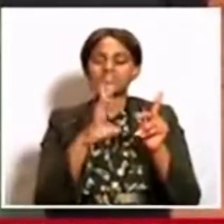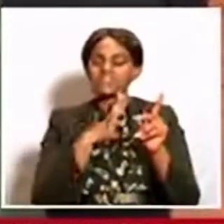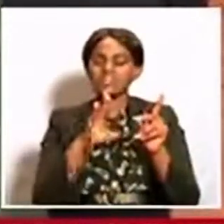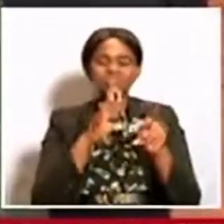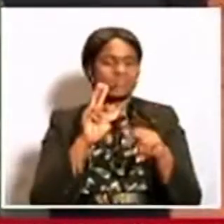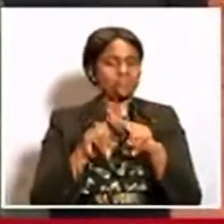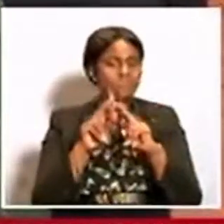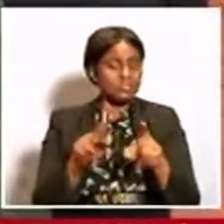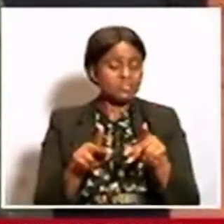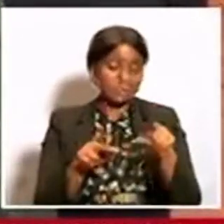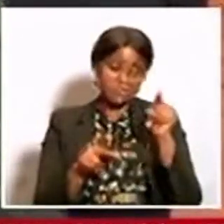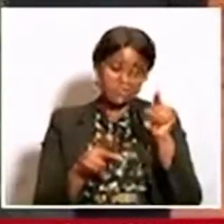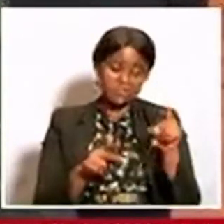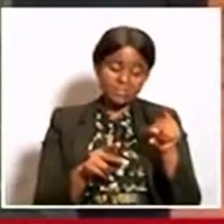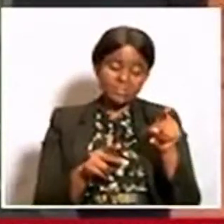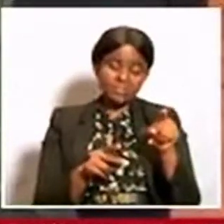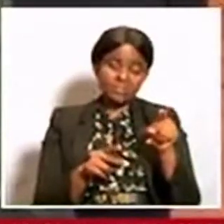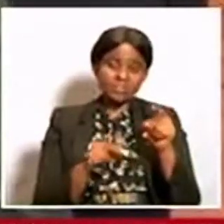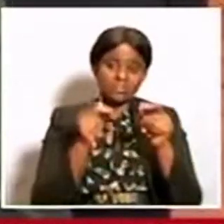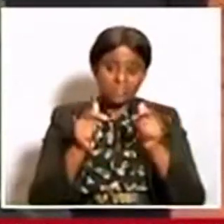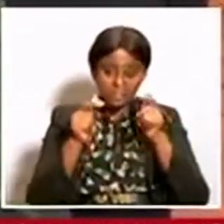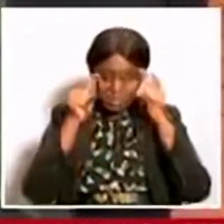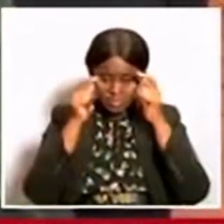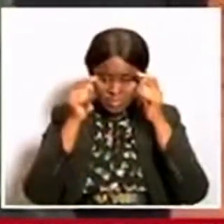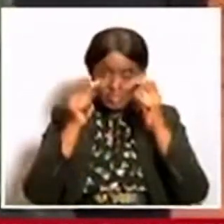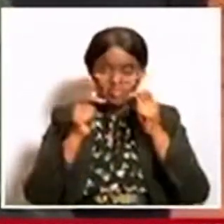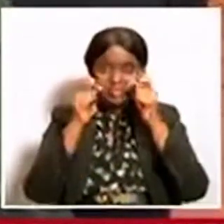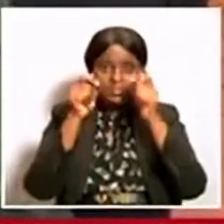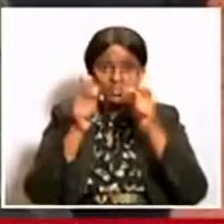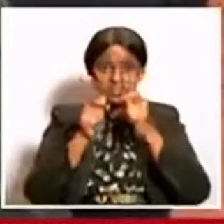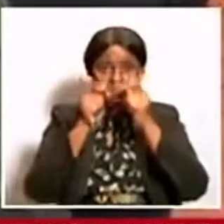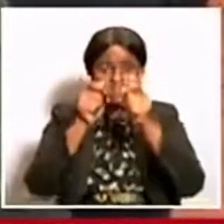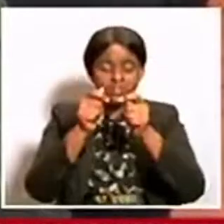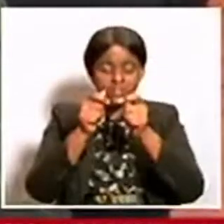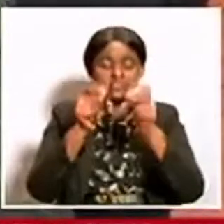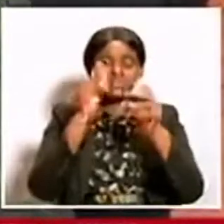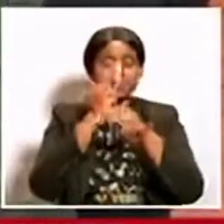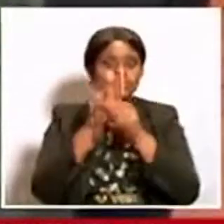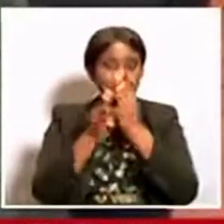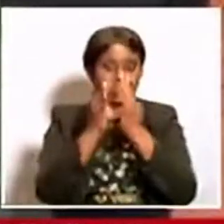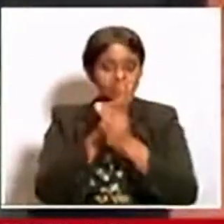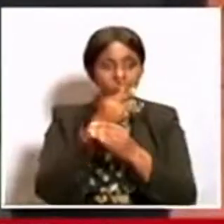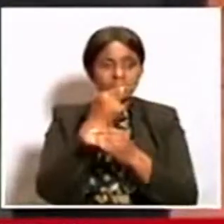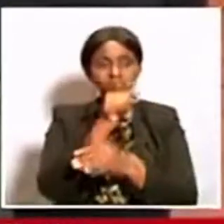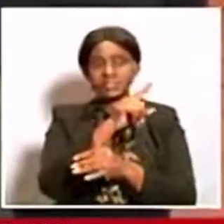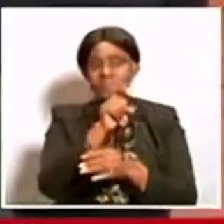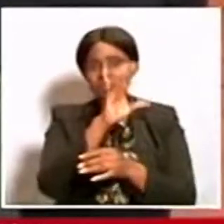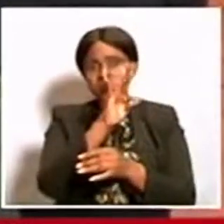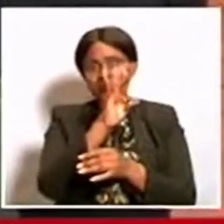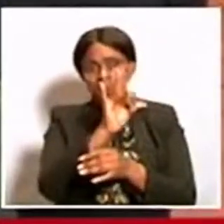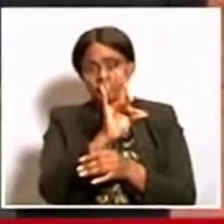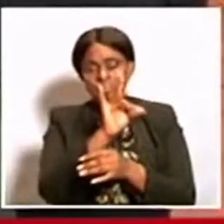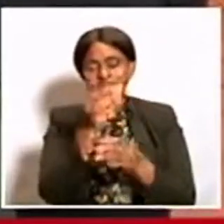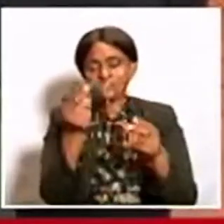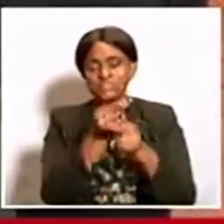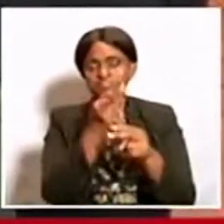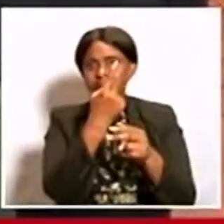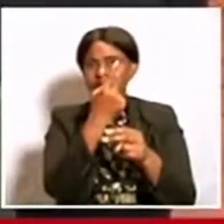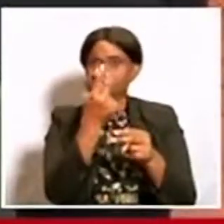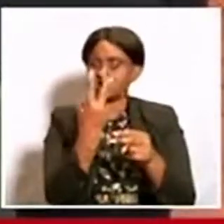Chair, this awarding of the contract, she further goes to say that the 178,000 kwacha, 1 by